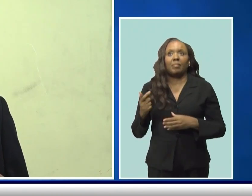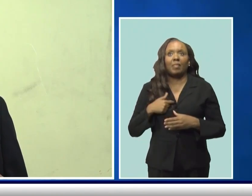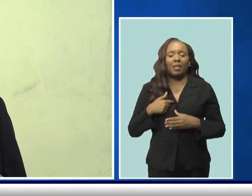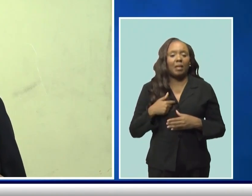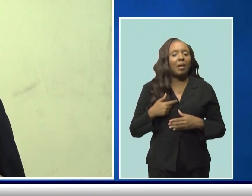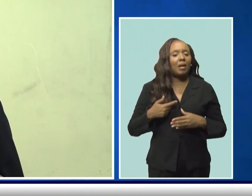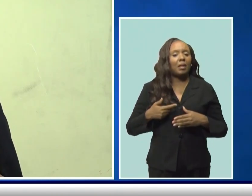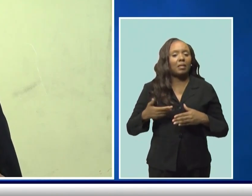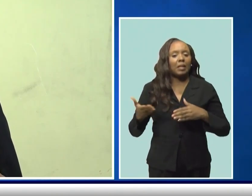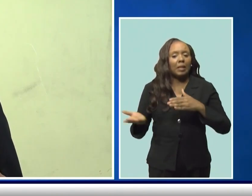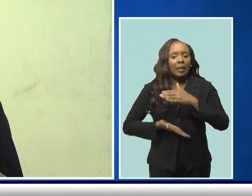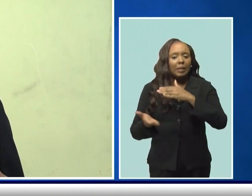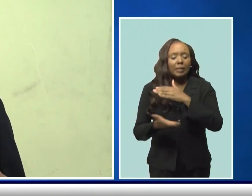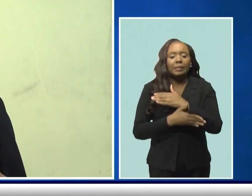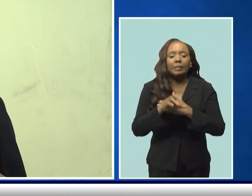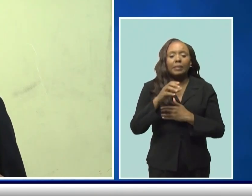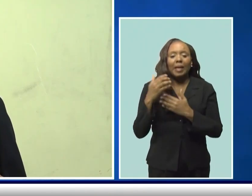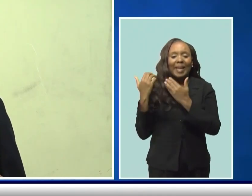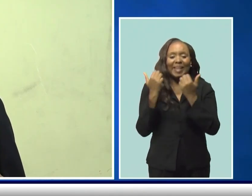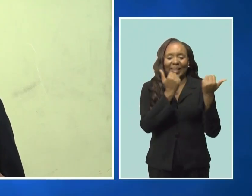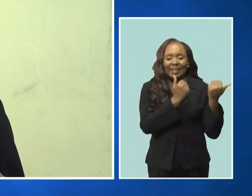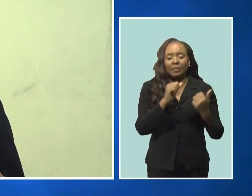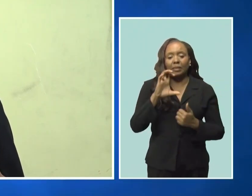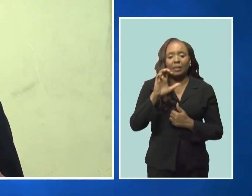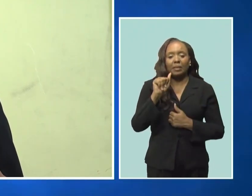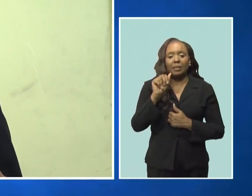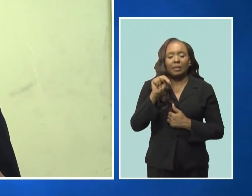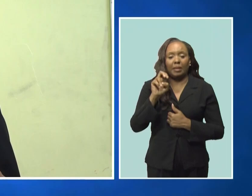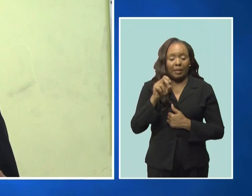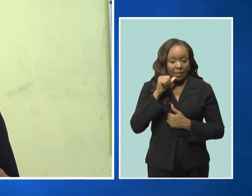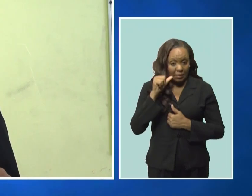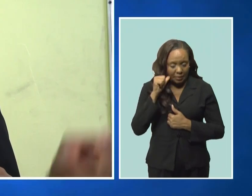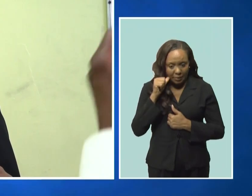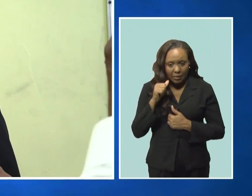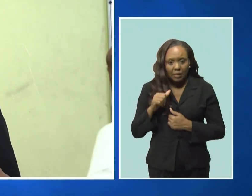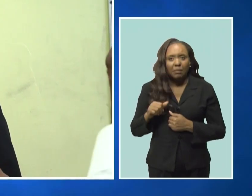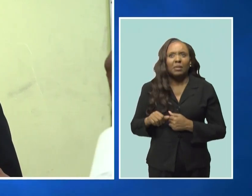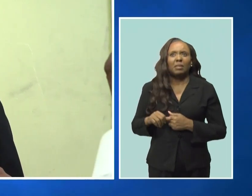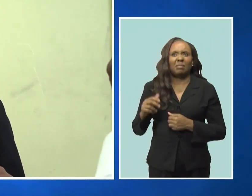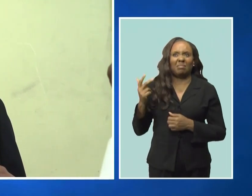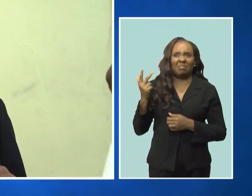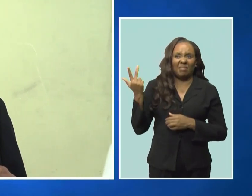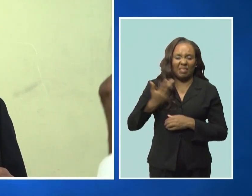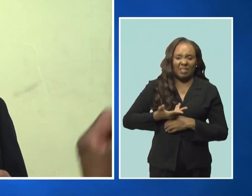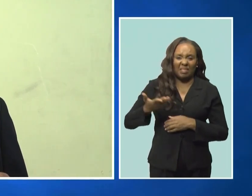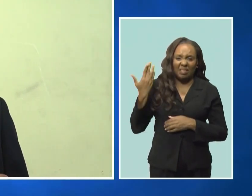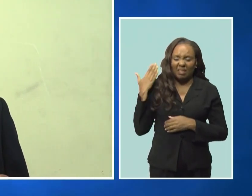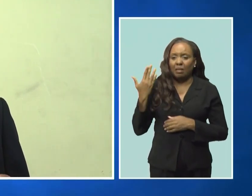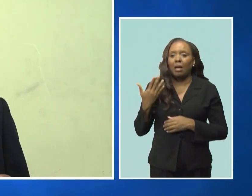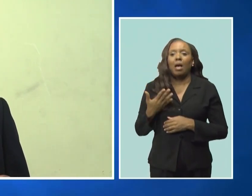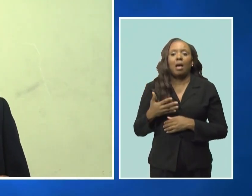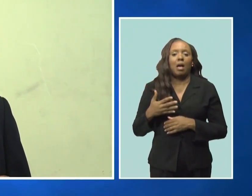plants yesterday because over the last 3 days I had 2.5 inches